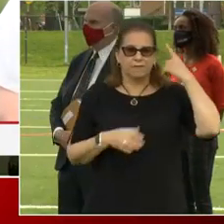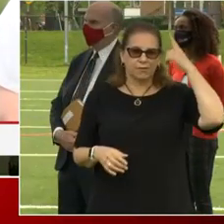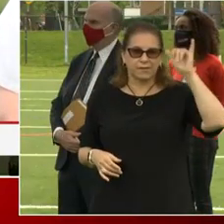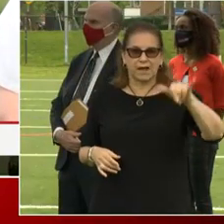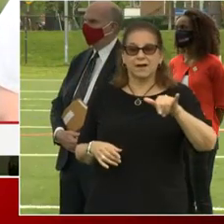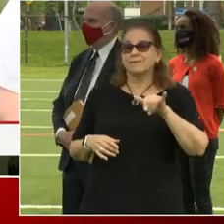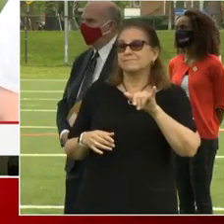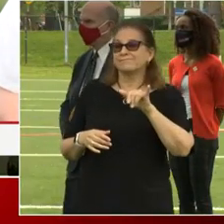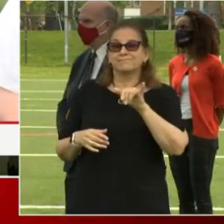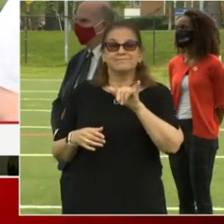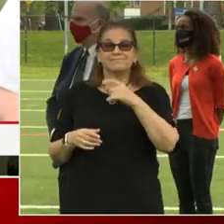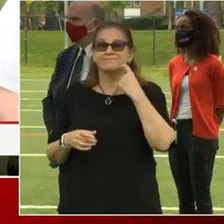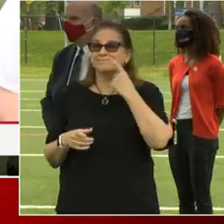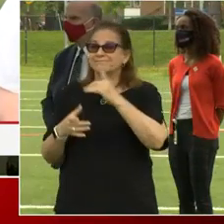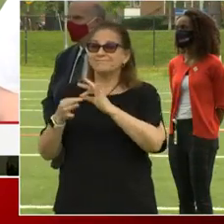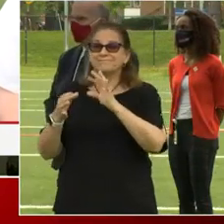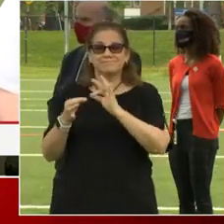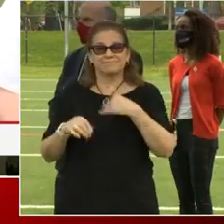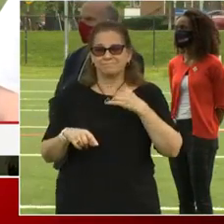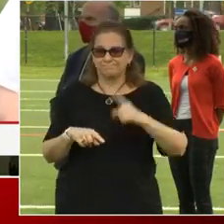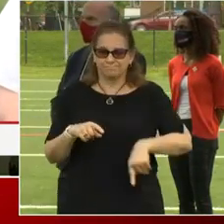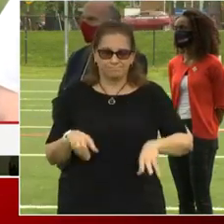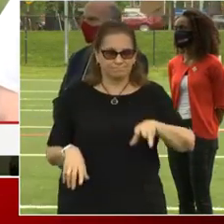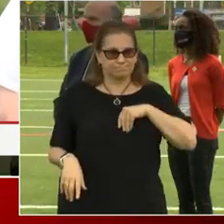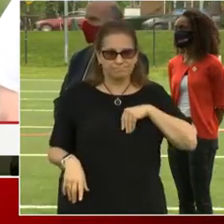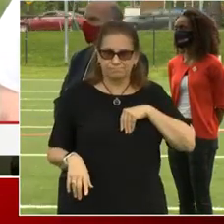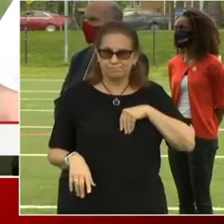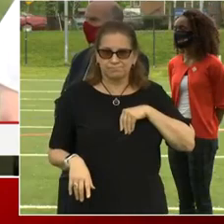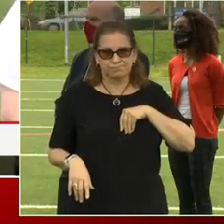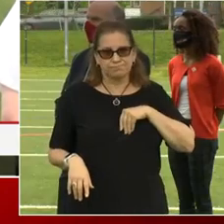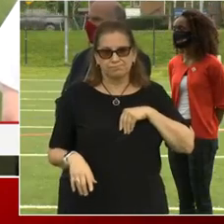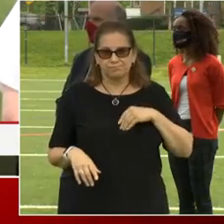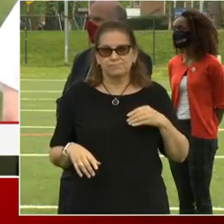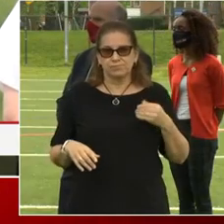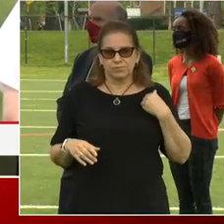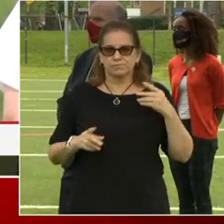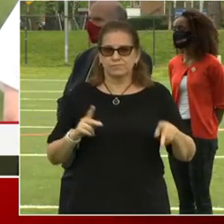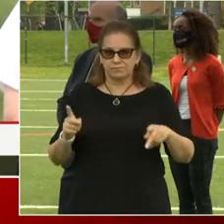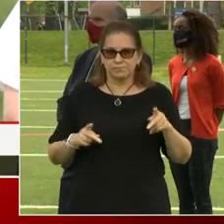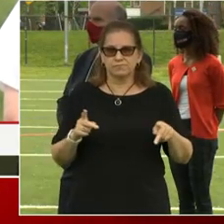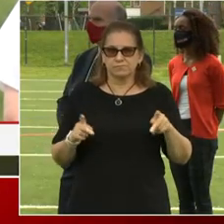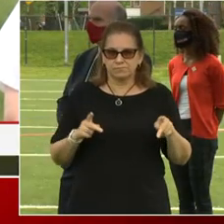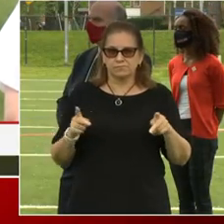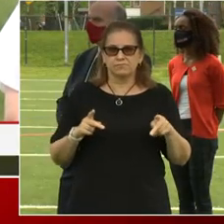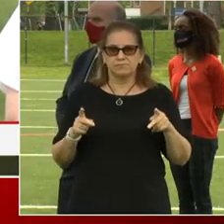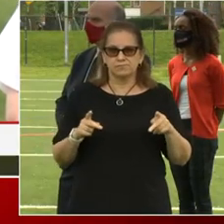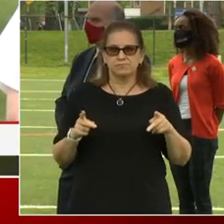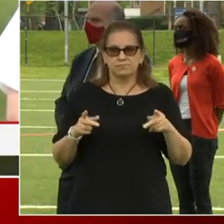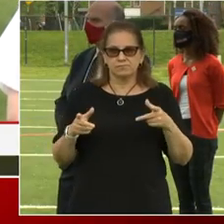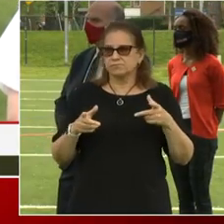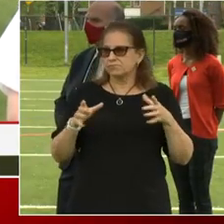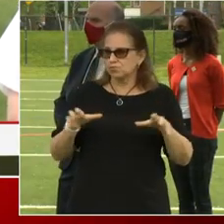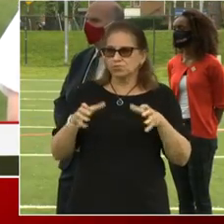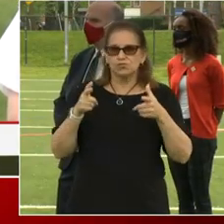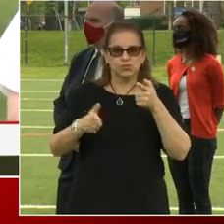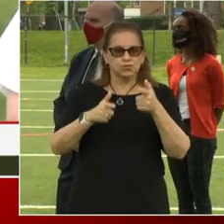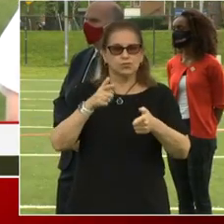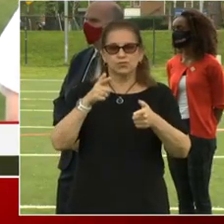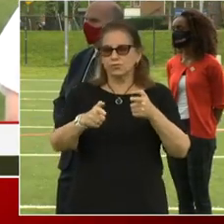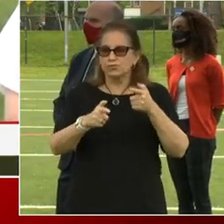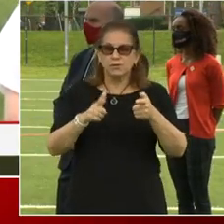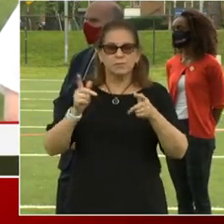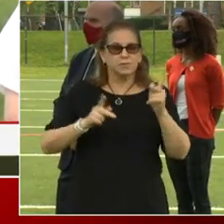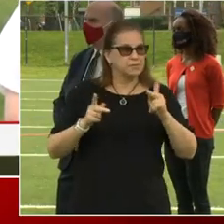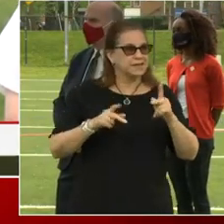tolerated in our communities. When you have individuals brazenly doing daytime shootings anywhere in our